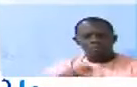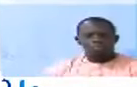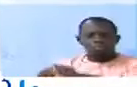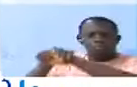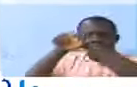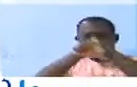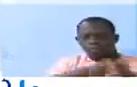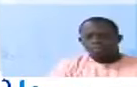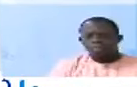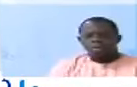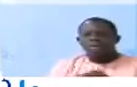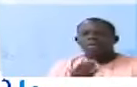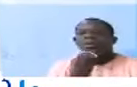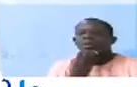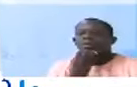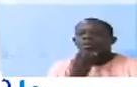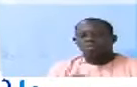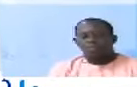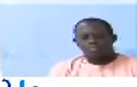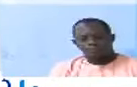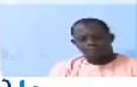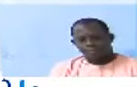Dabo.